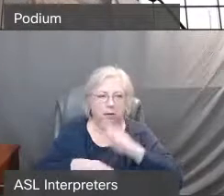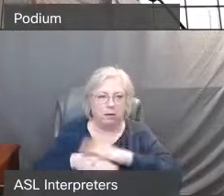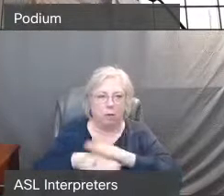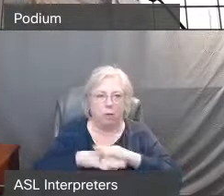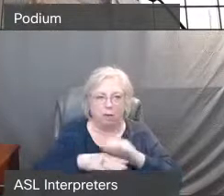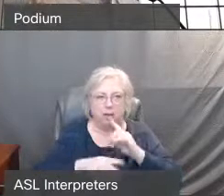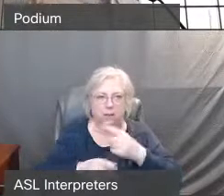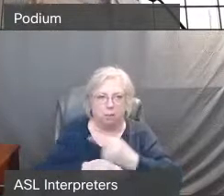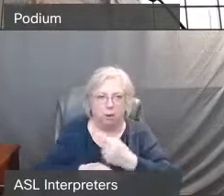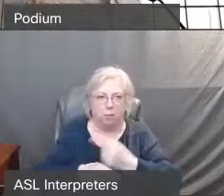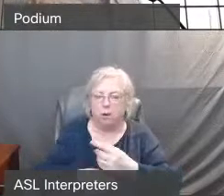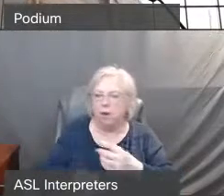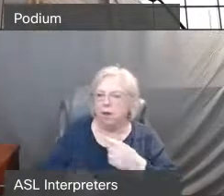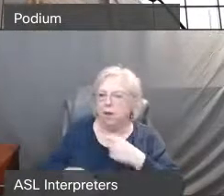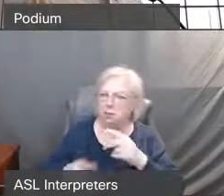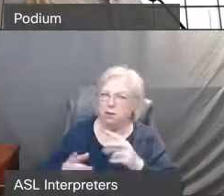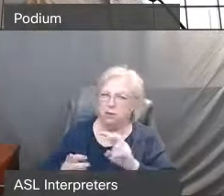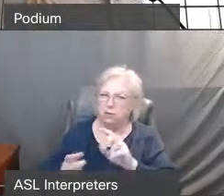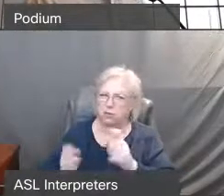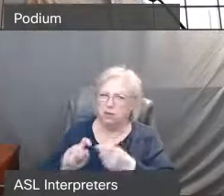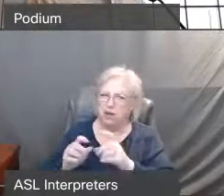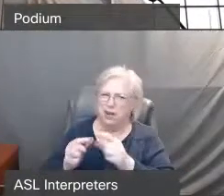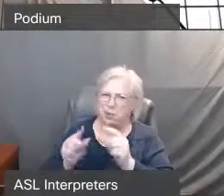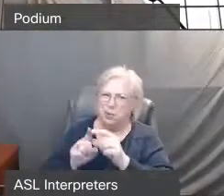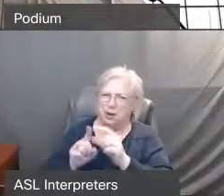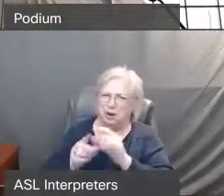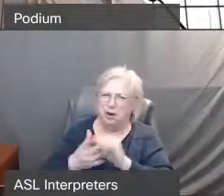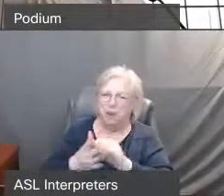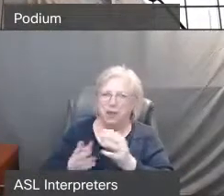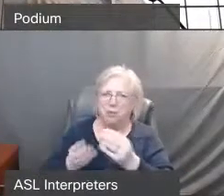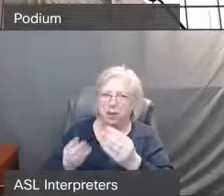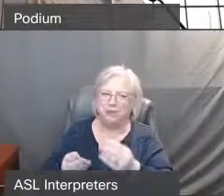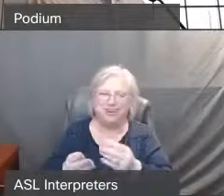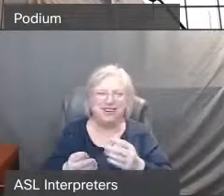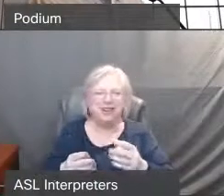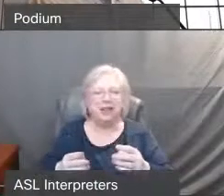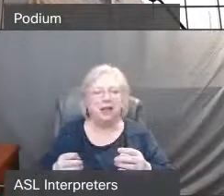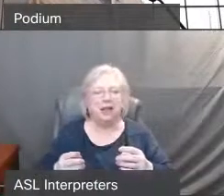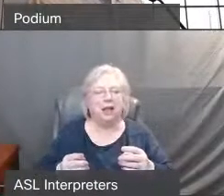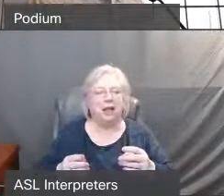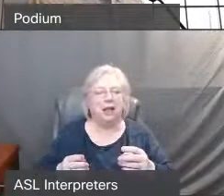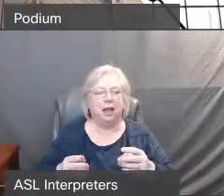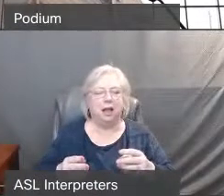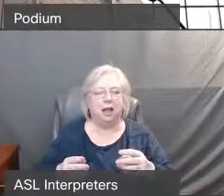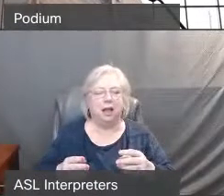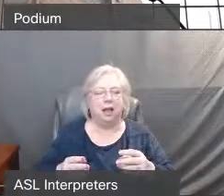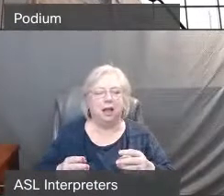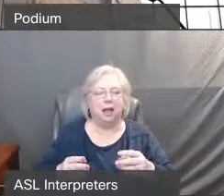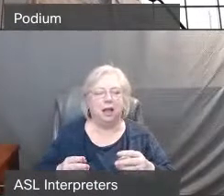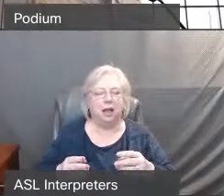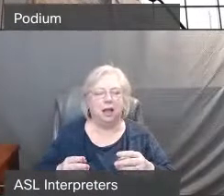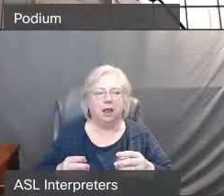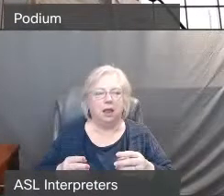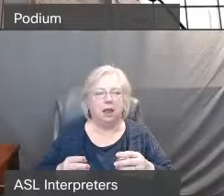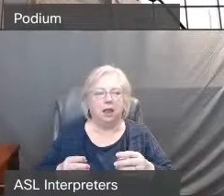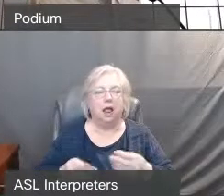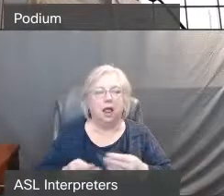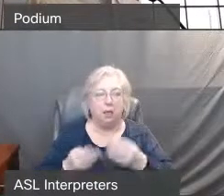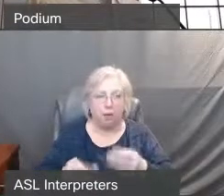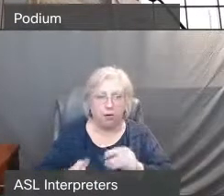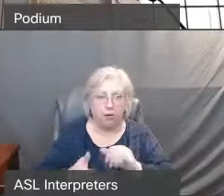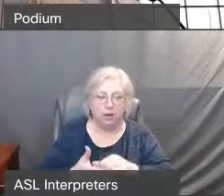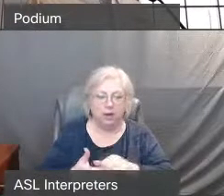Okay, so I'm going to try to reframe that motion, and then I'll ask for a second. So what motion has been set on the floor is that we